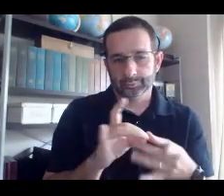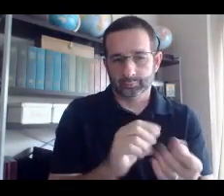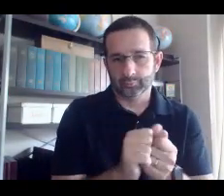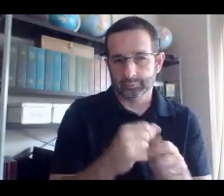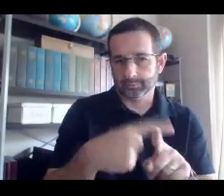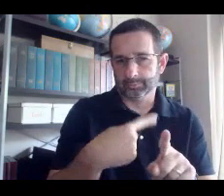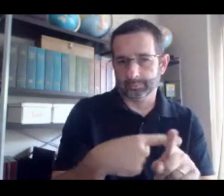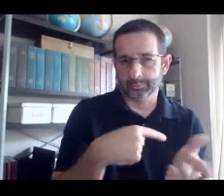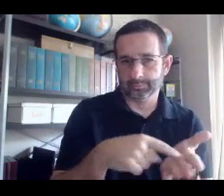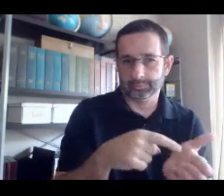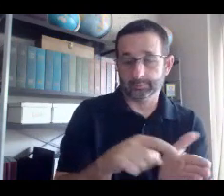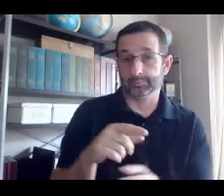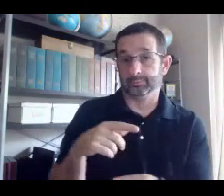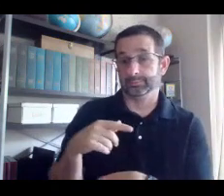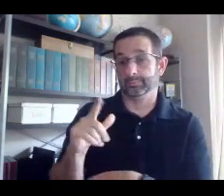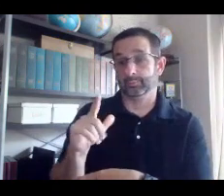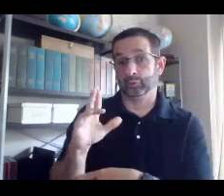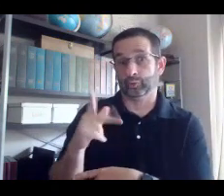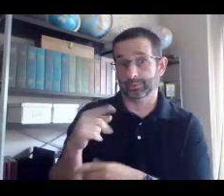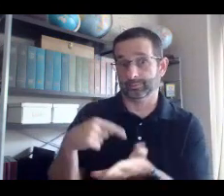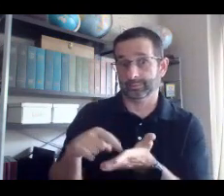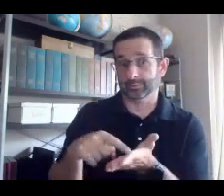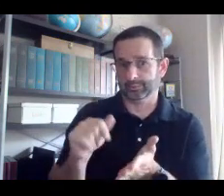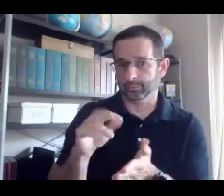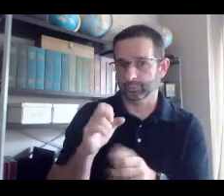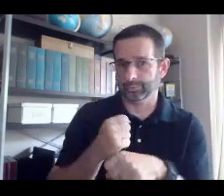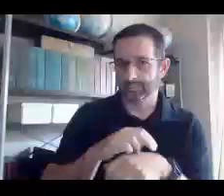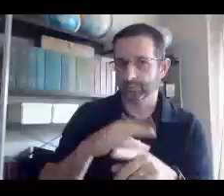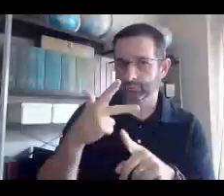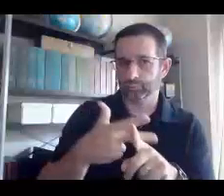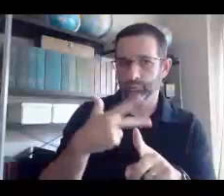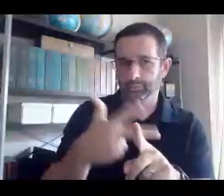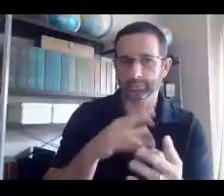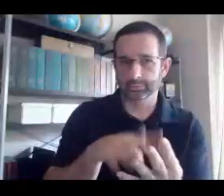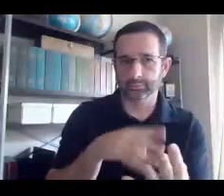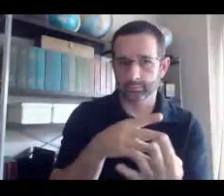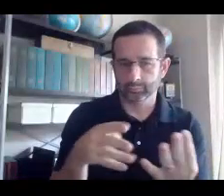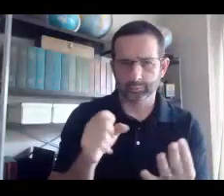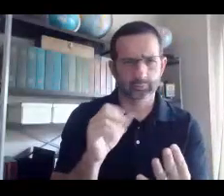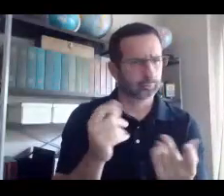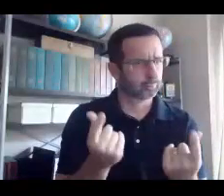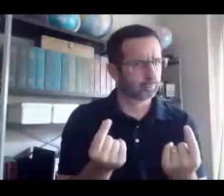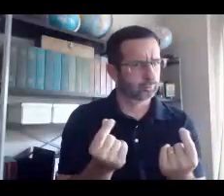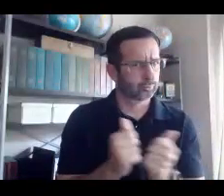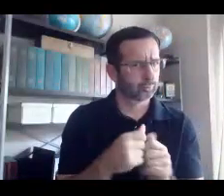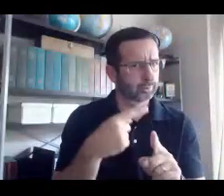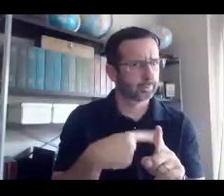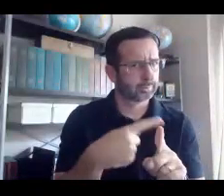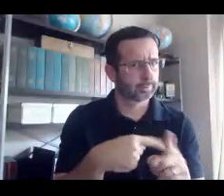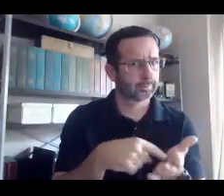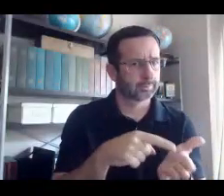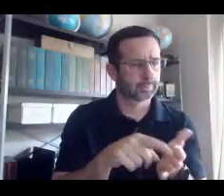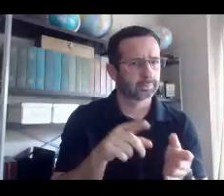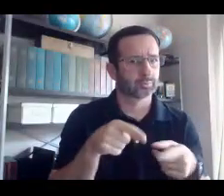All right, we'll often get also some questions regarding monthly payments. So the LRP payments are made on a quarterly